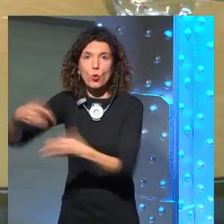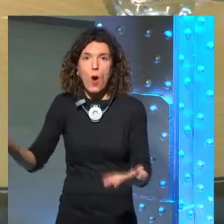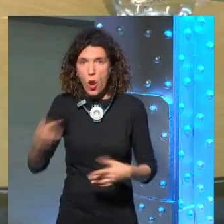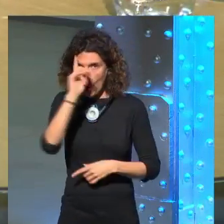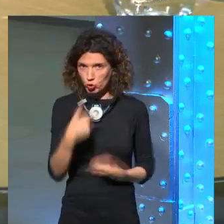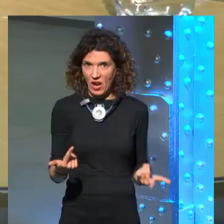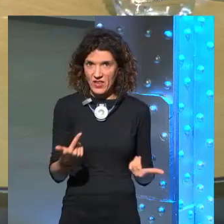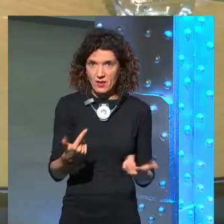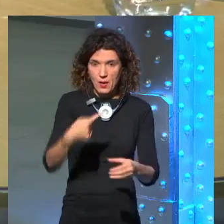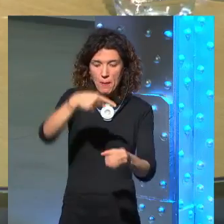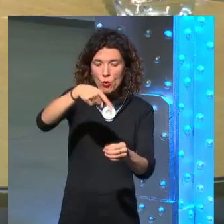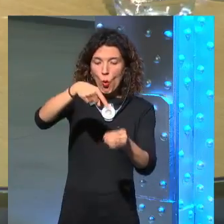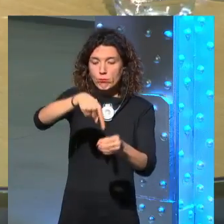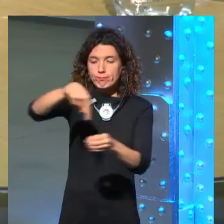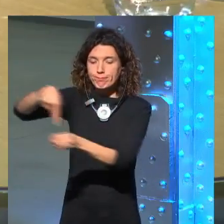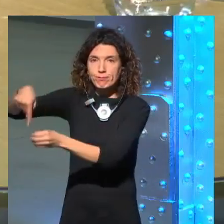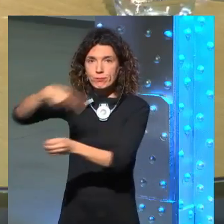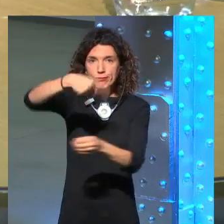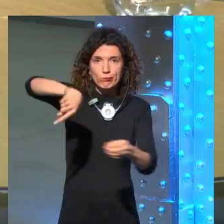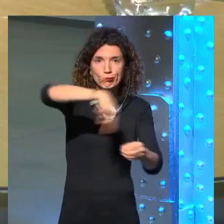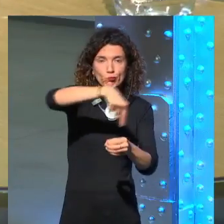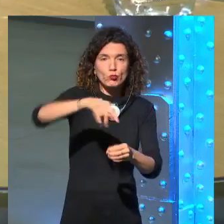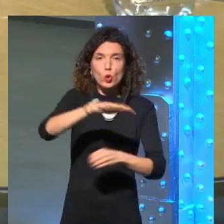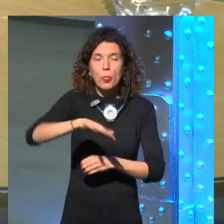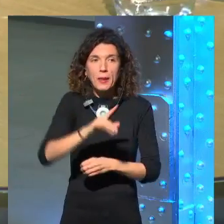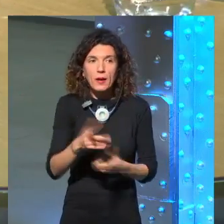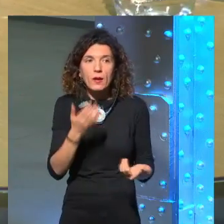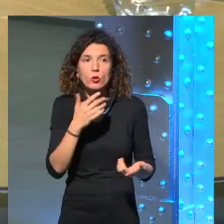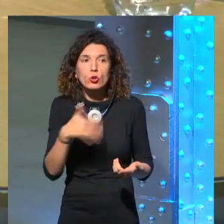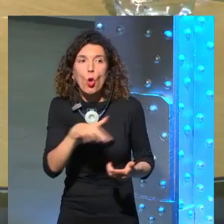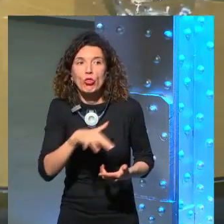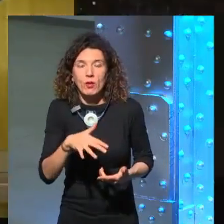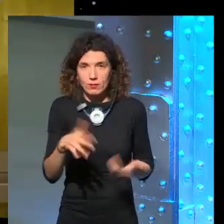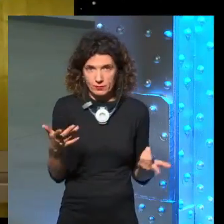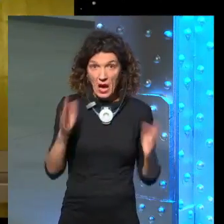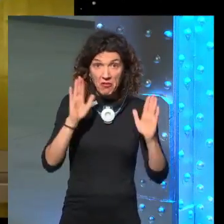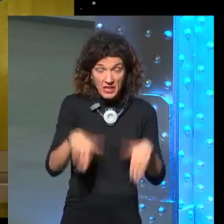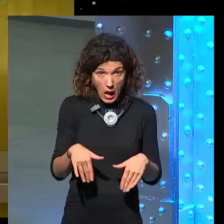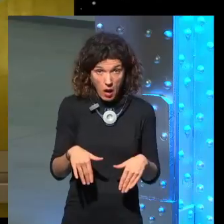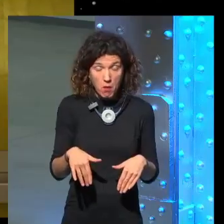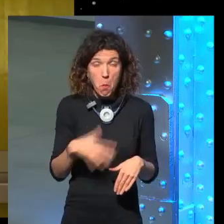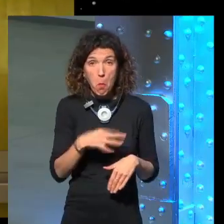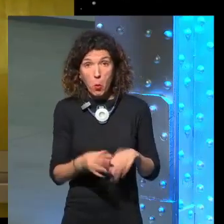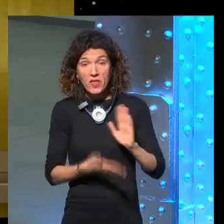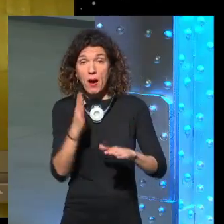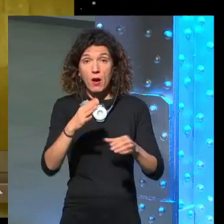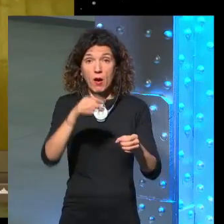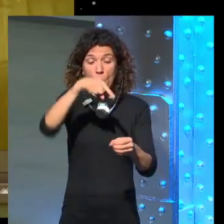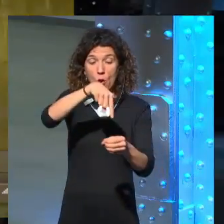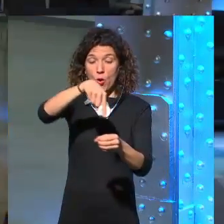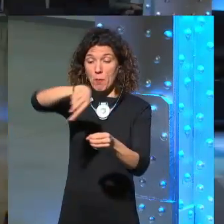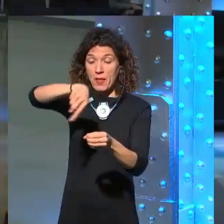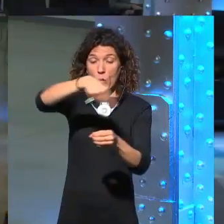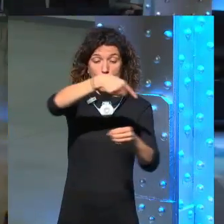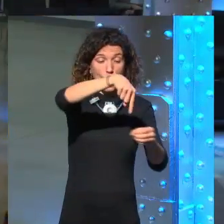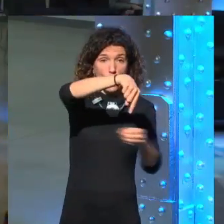end up. Is it going to be the top right-hand corner? Right at the end, it pulls to the bottom magnet. Let's see, what oh dear, it